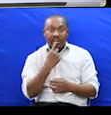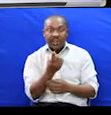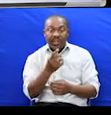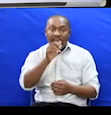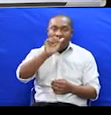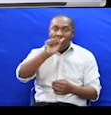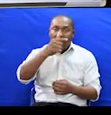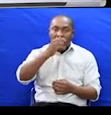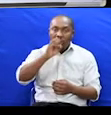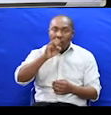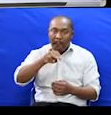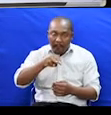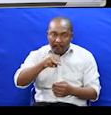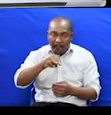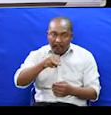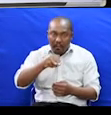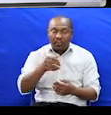that atom,